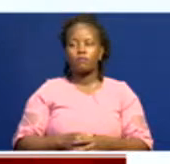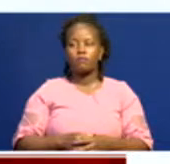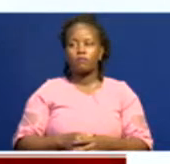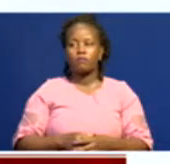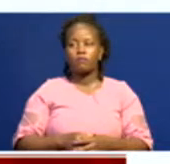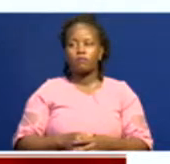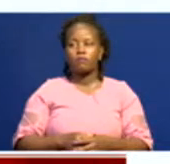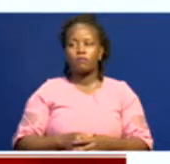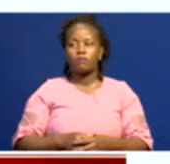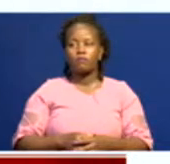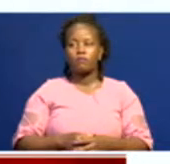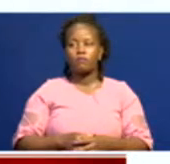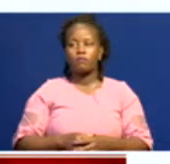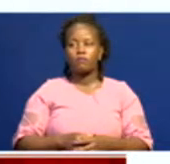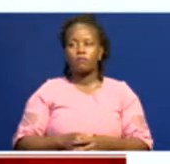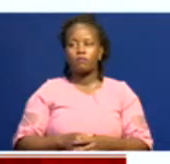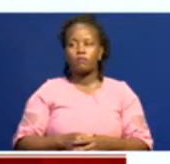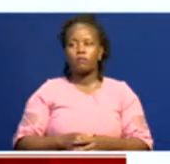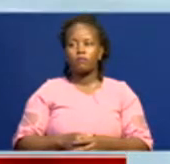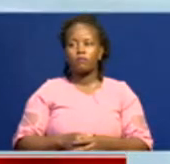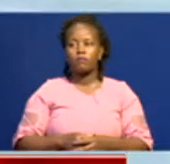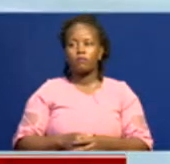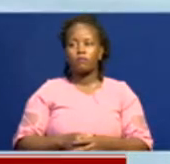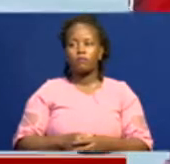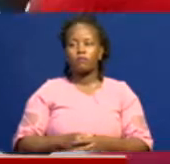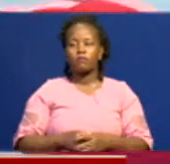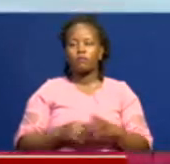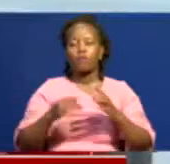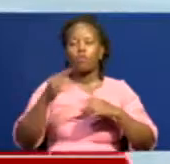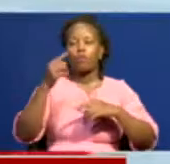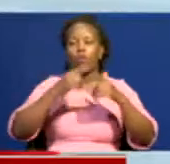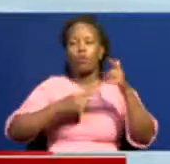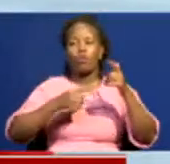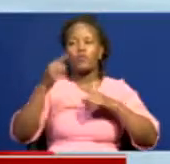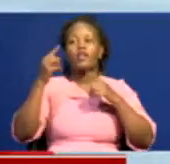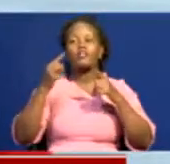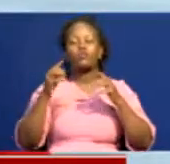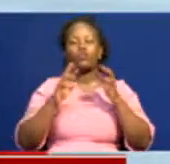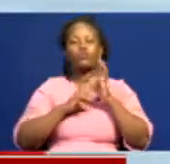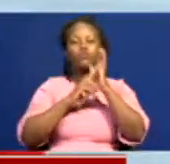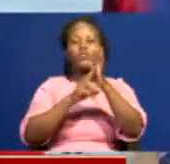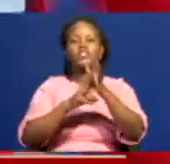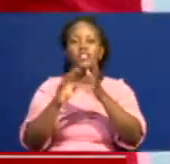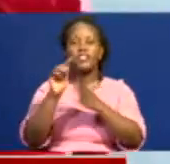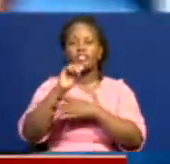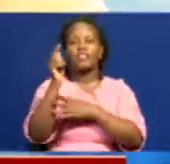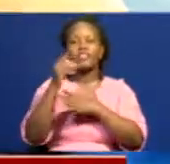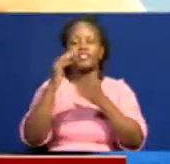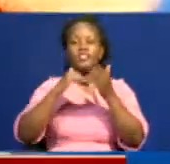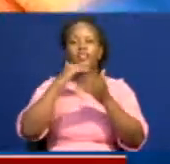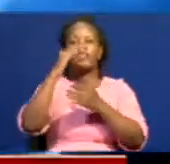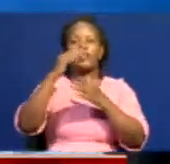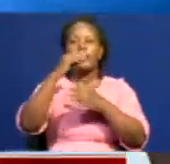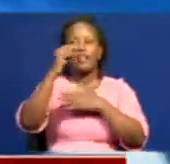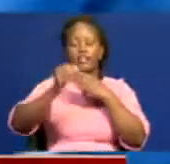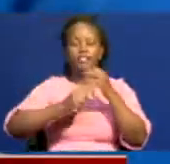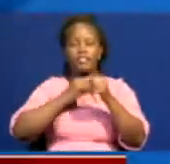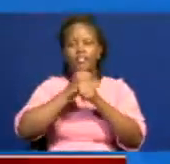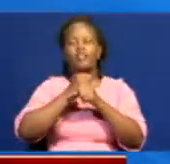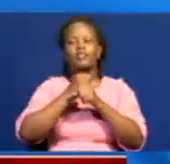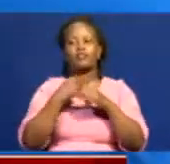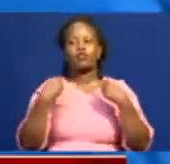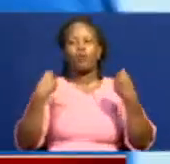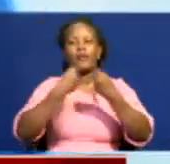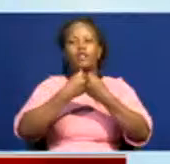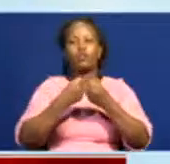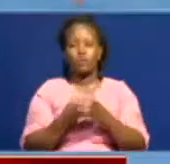going to make it. I made it to African Championship. The winners of the championship will represent Kenya in the next year's World Championship.